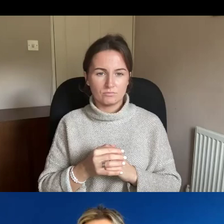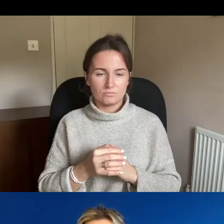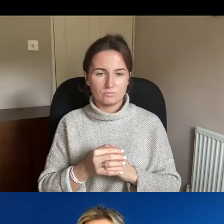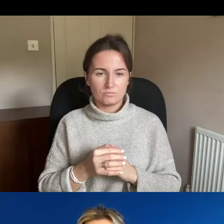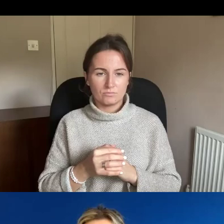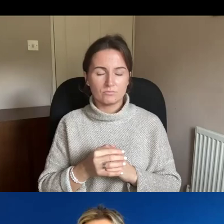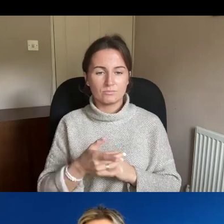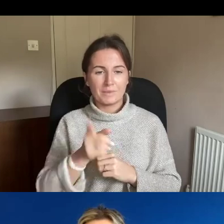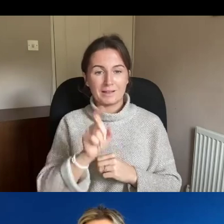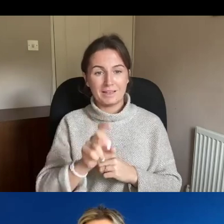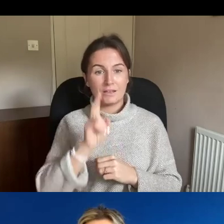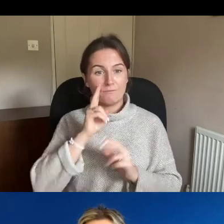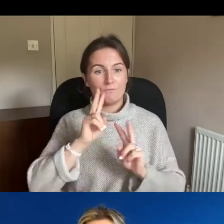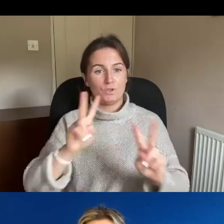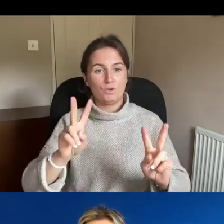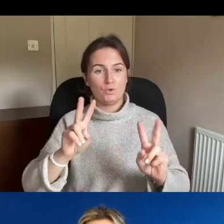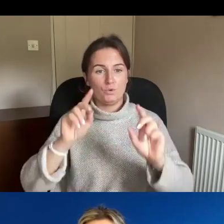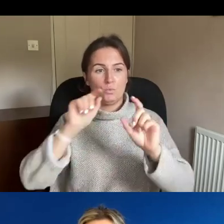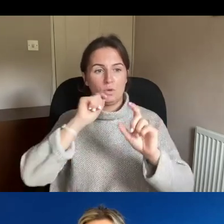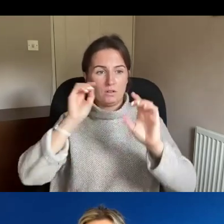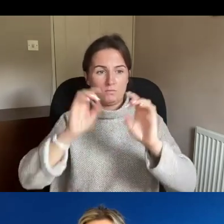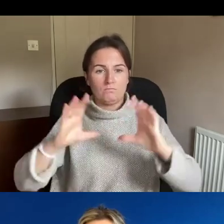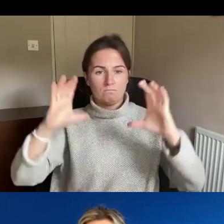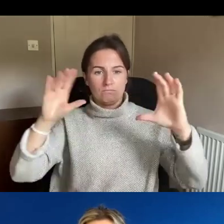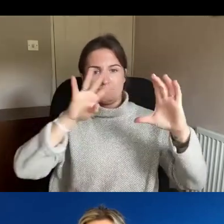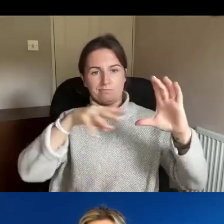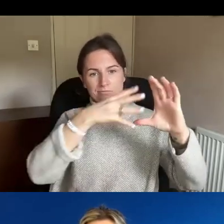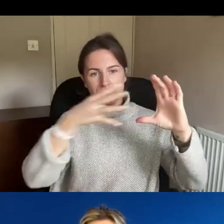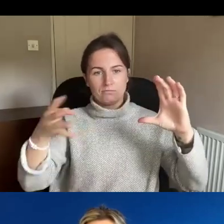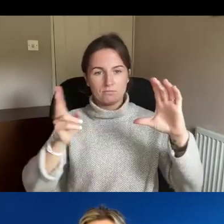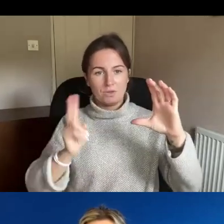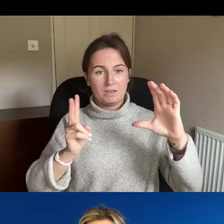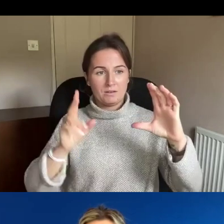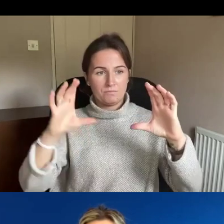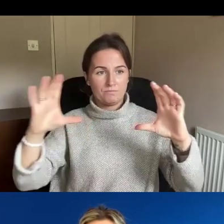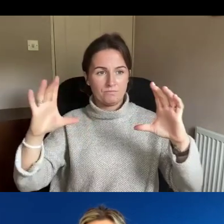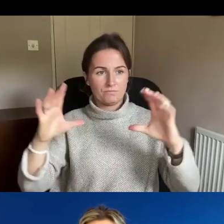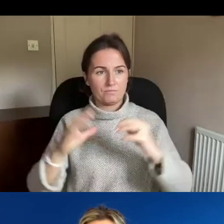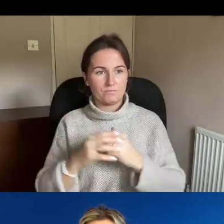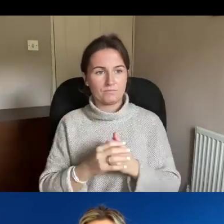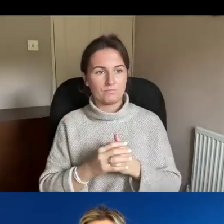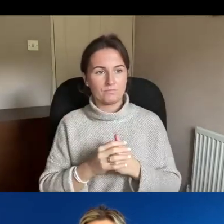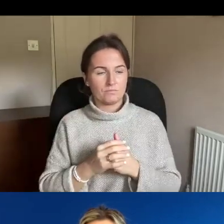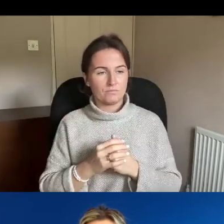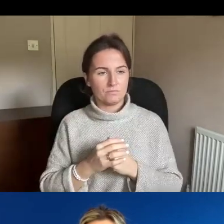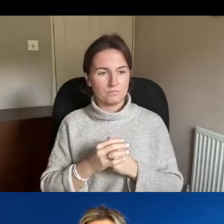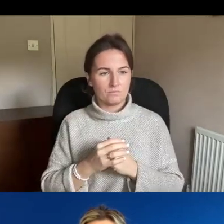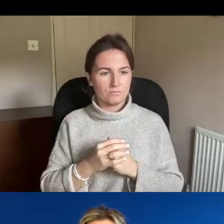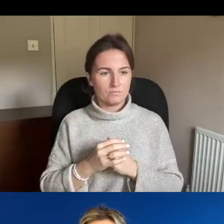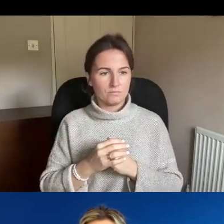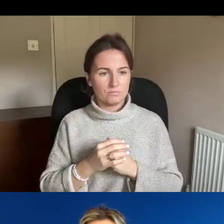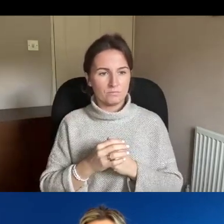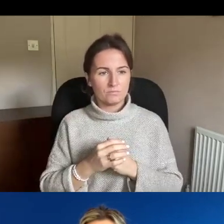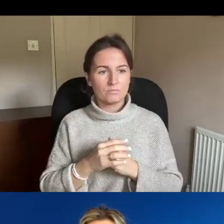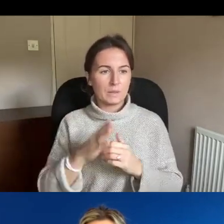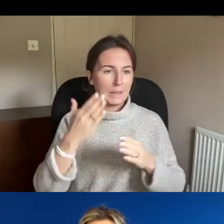So you click view, and then it's going to reload the dashboard. So now it's got the